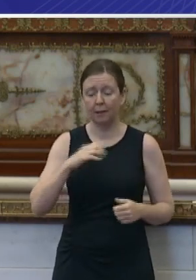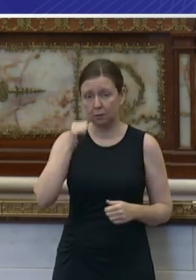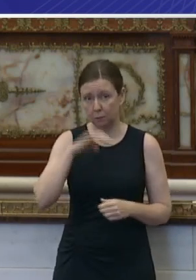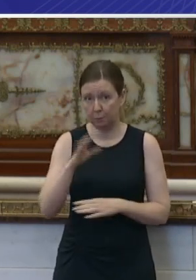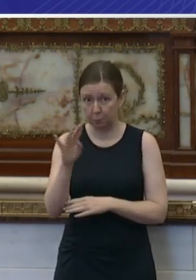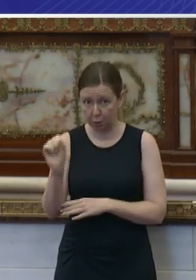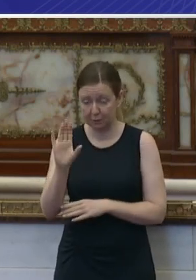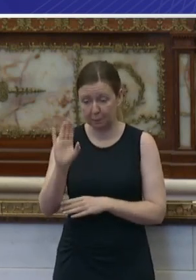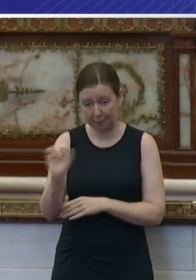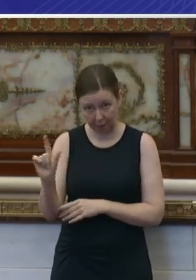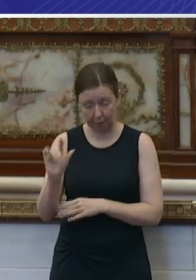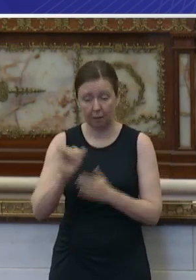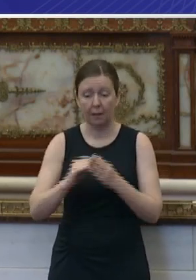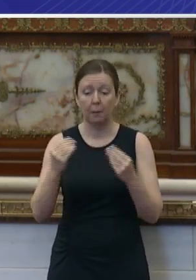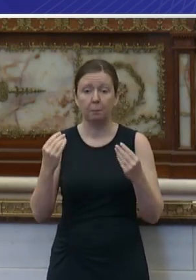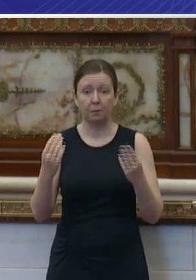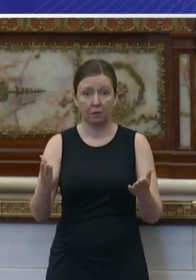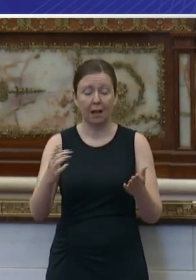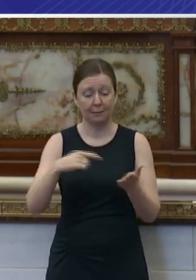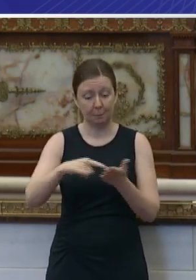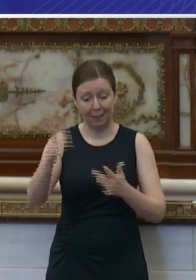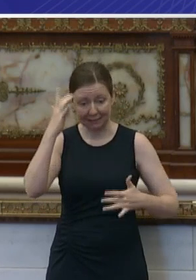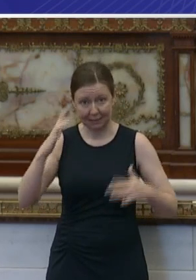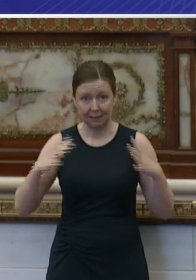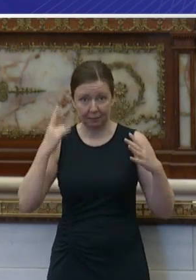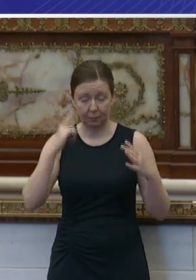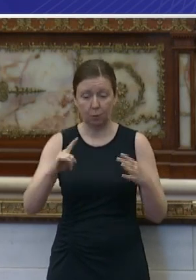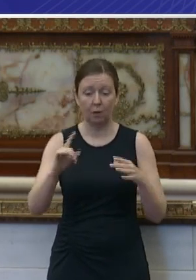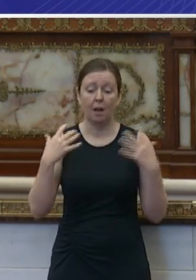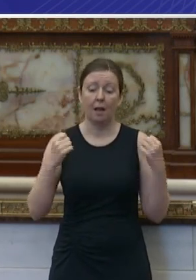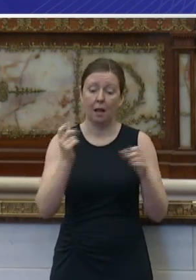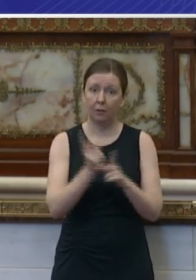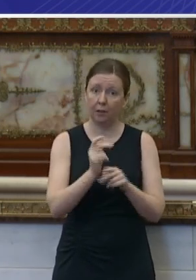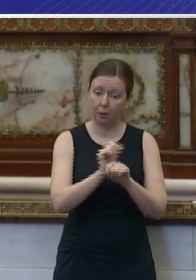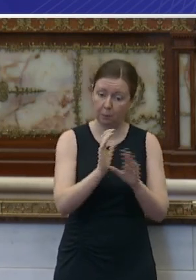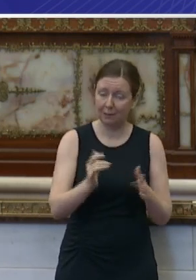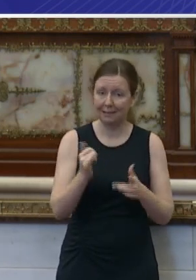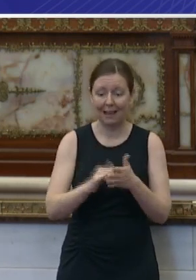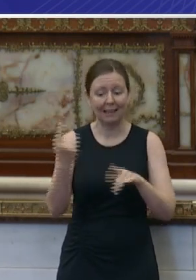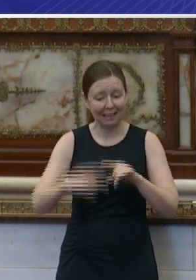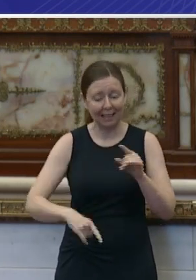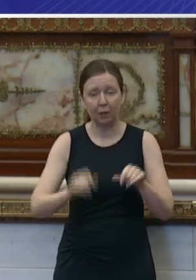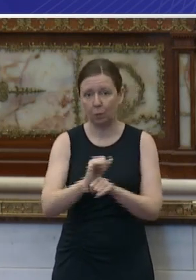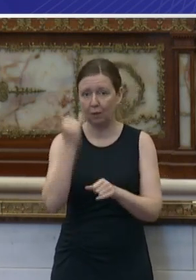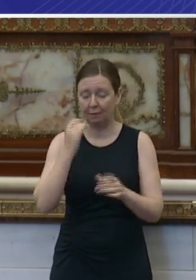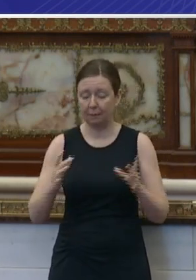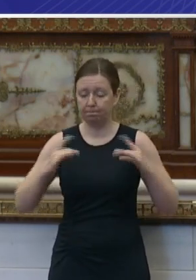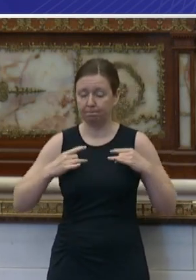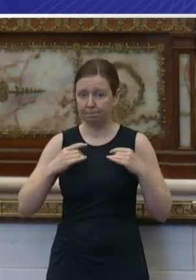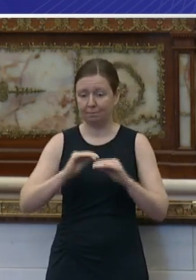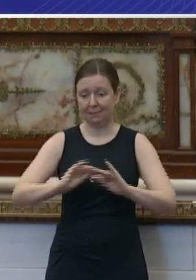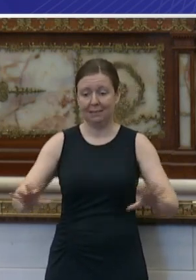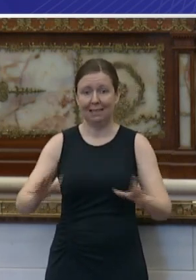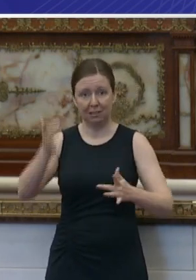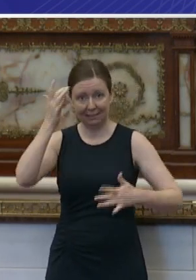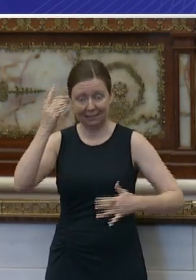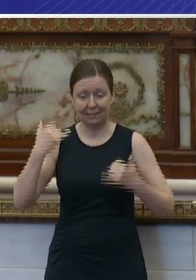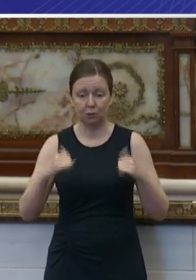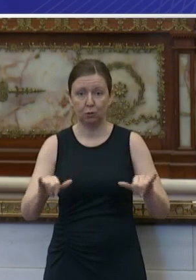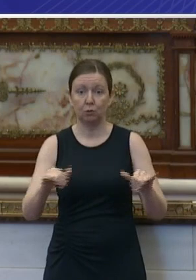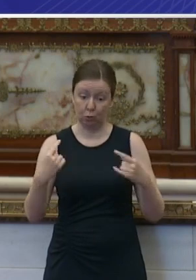Brooks' bill, which will provide paid sick leave for healthcare employees who are unable to work if they contract a contagious disease during a pandemic